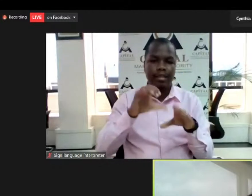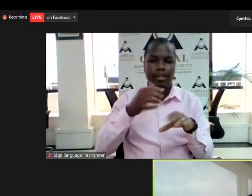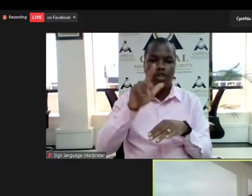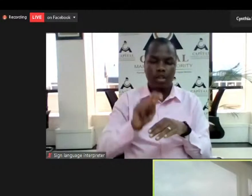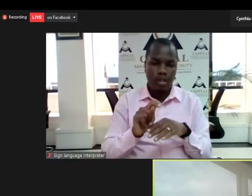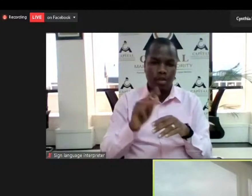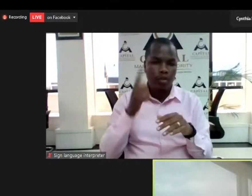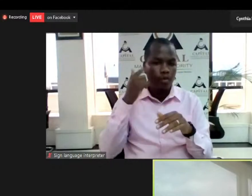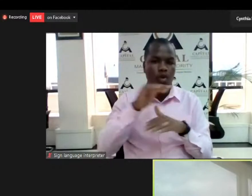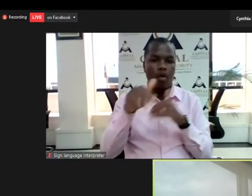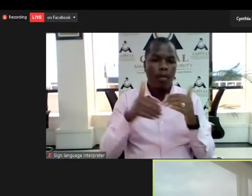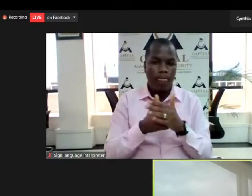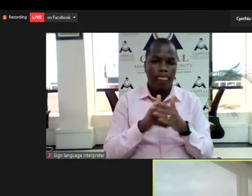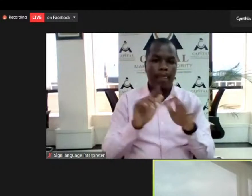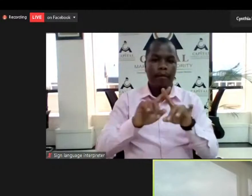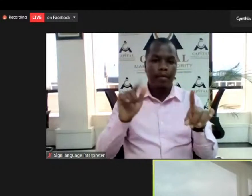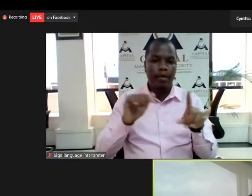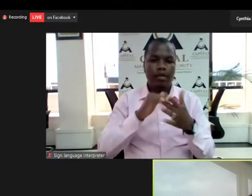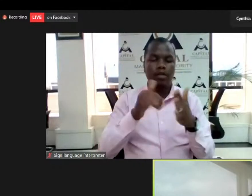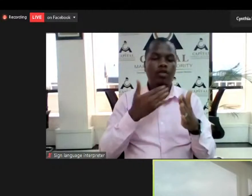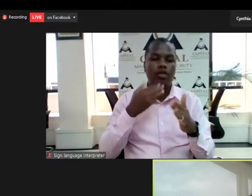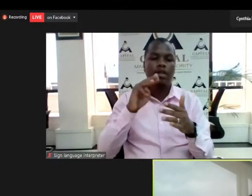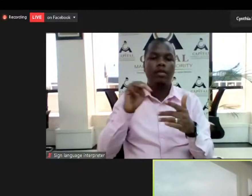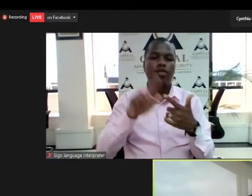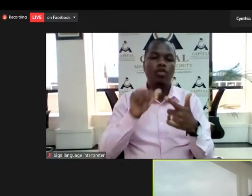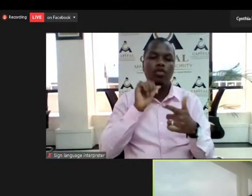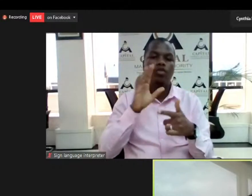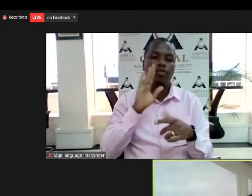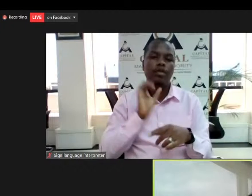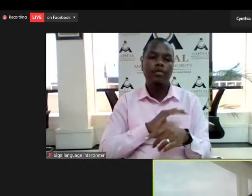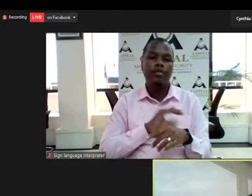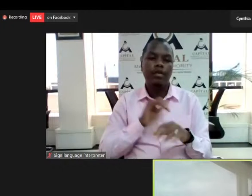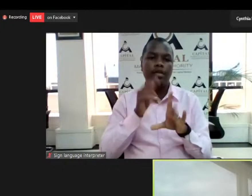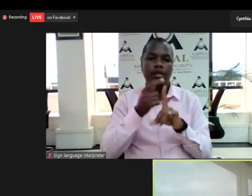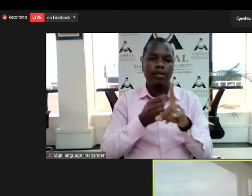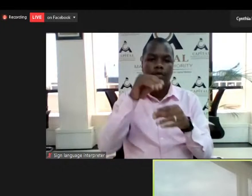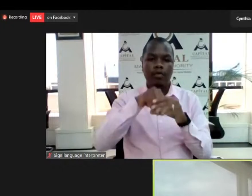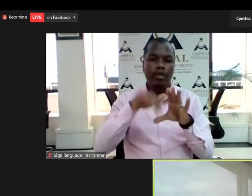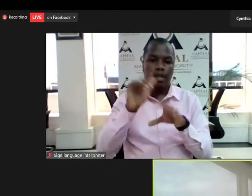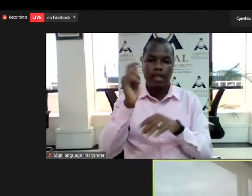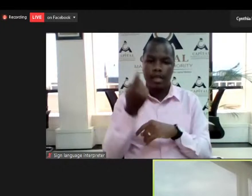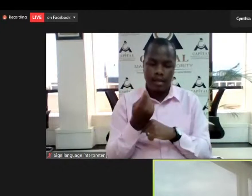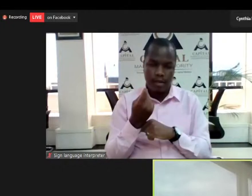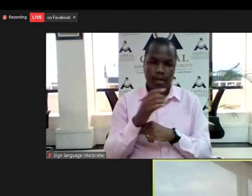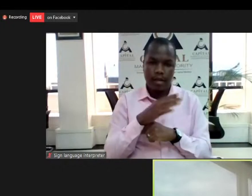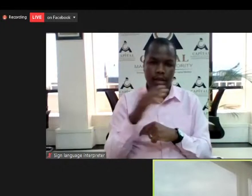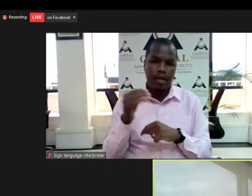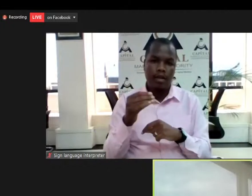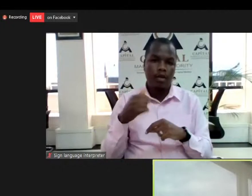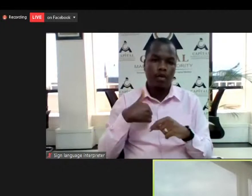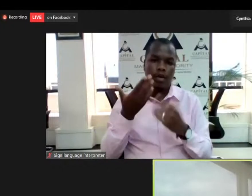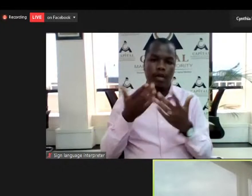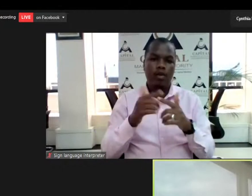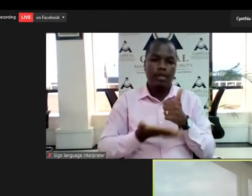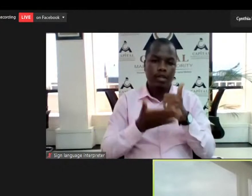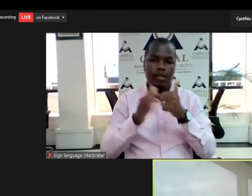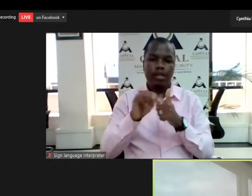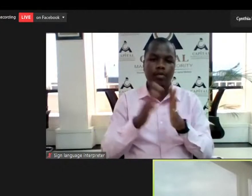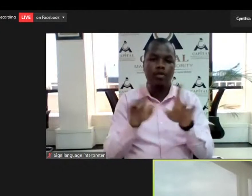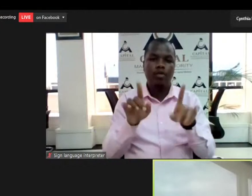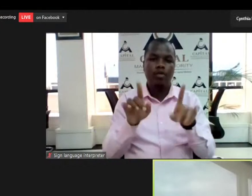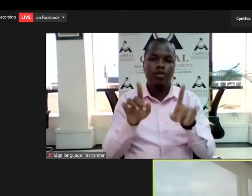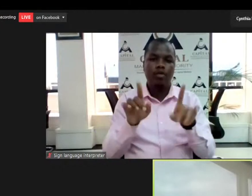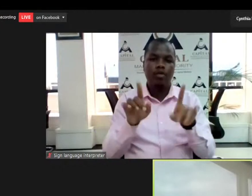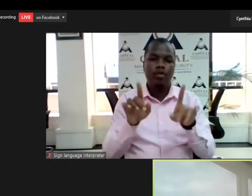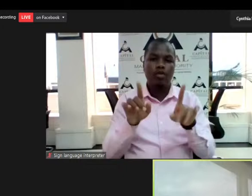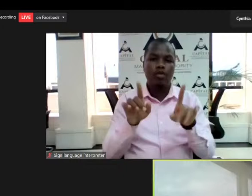everybody. But I just want them not to be afraid in terms of investing in Kenya, and we're here to assist them. I also want to thank the authority